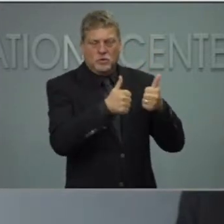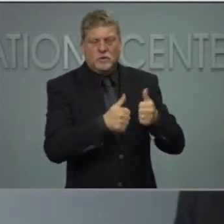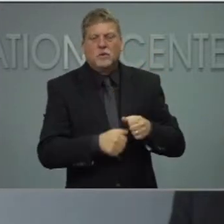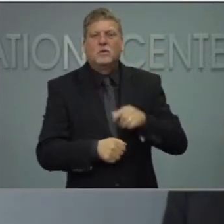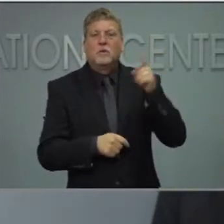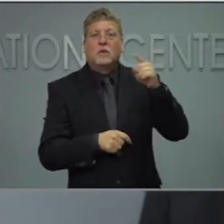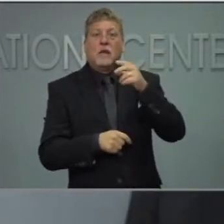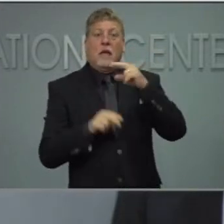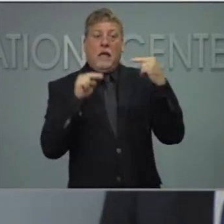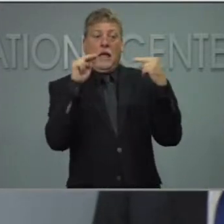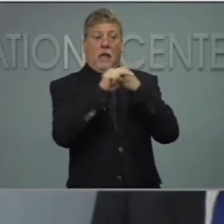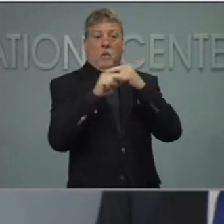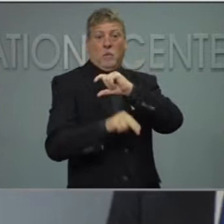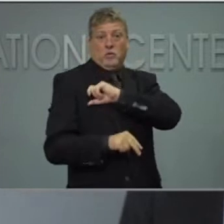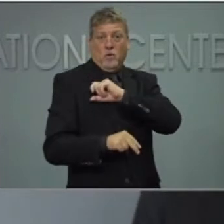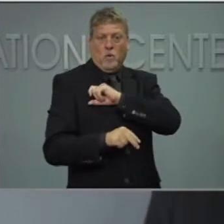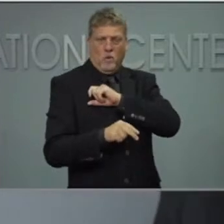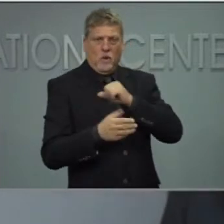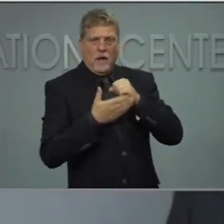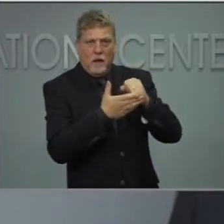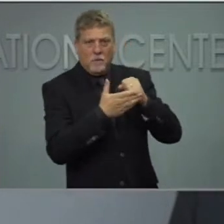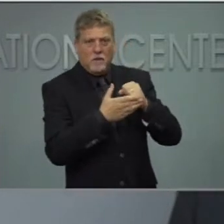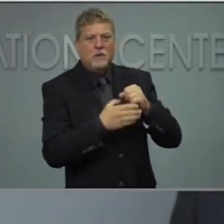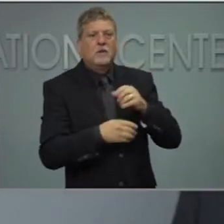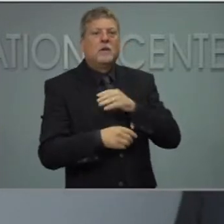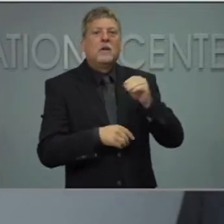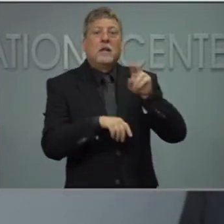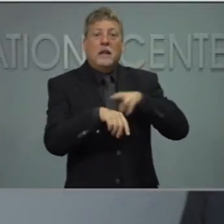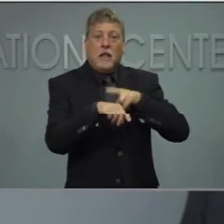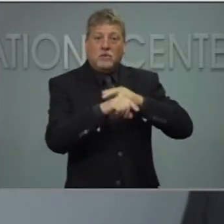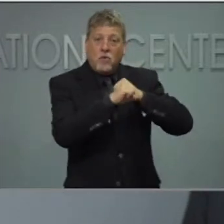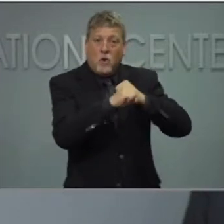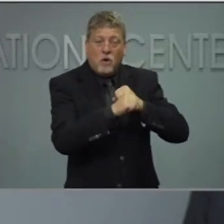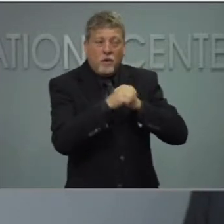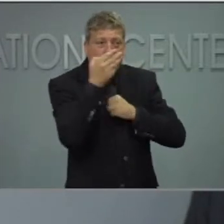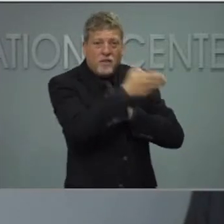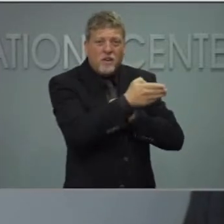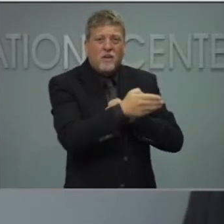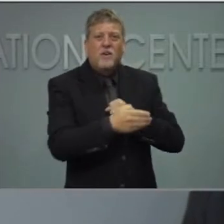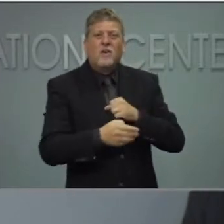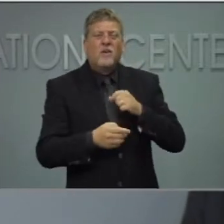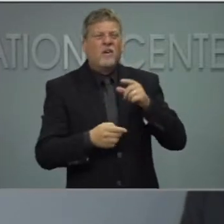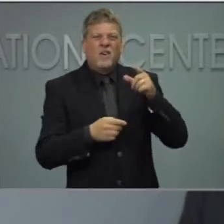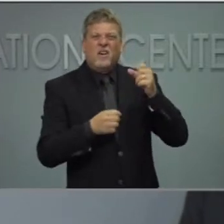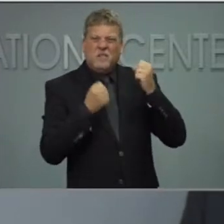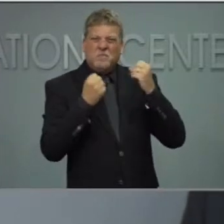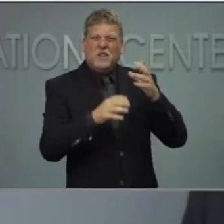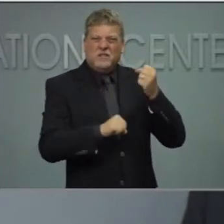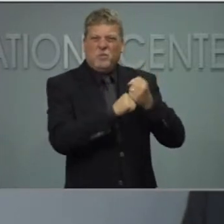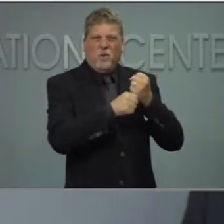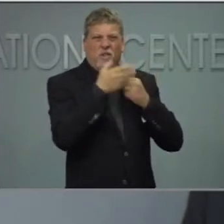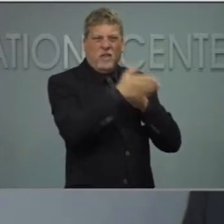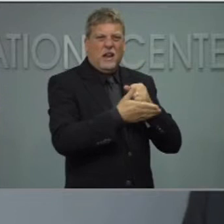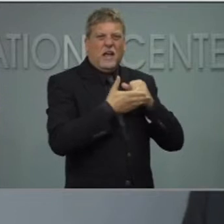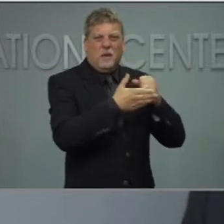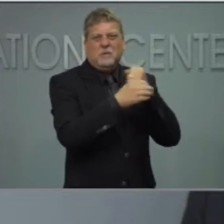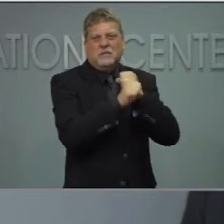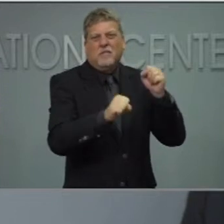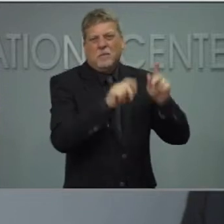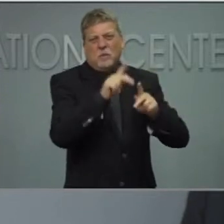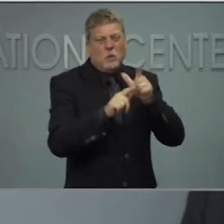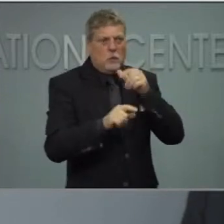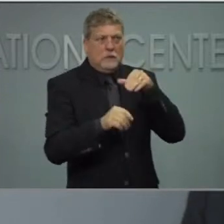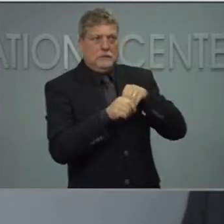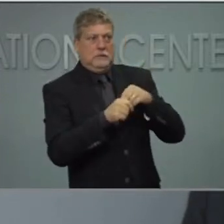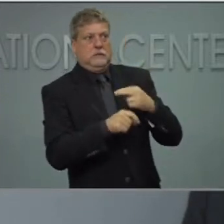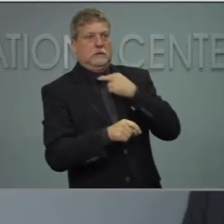Air Patrol that are in the area operating to be able to move either resources or people or move them out of harm's way. Those are